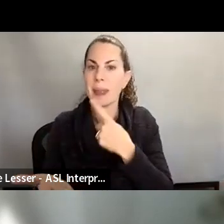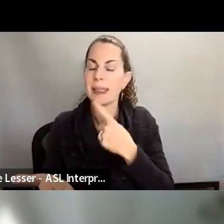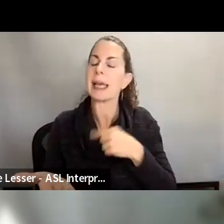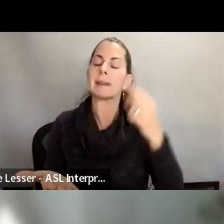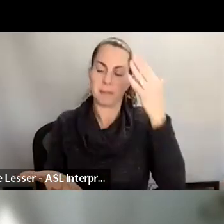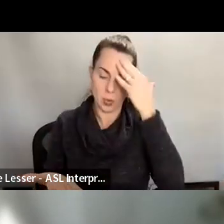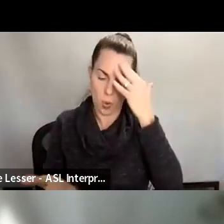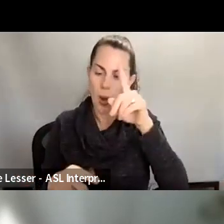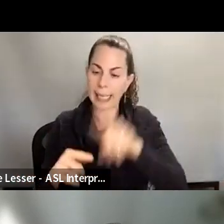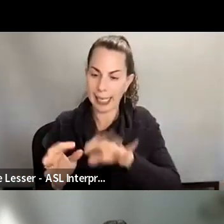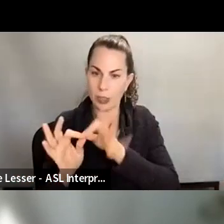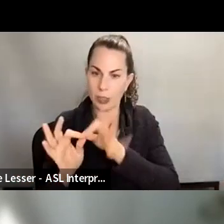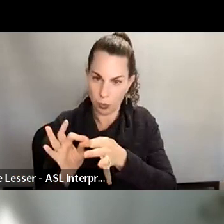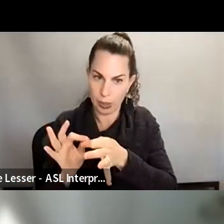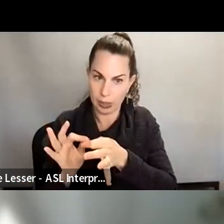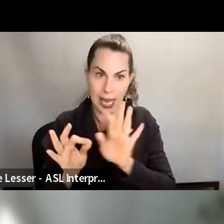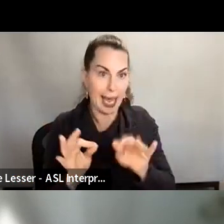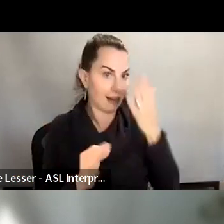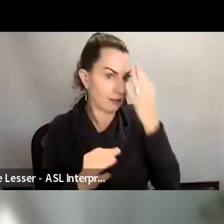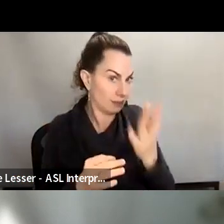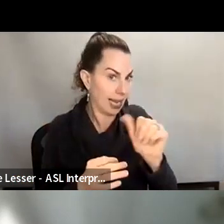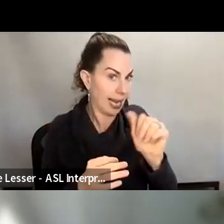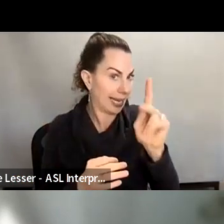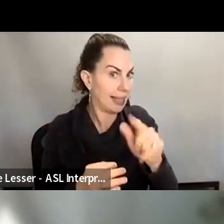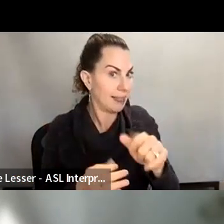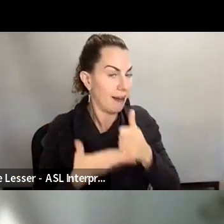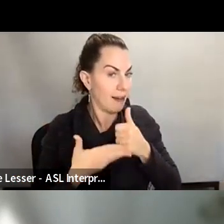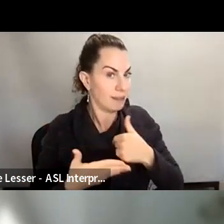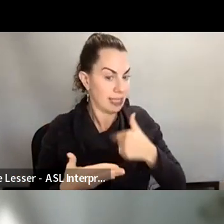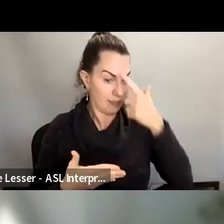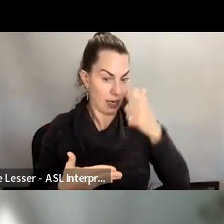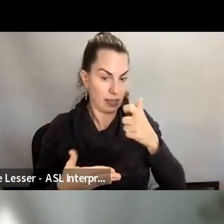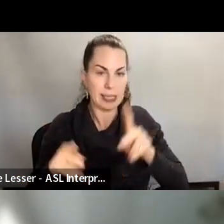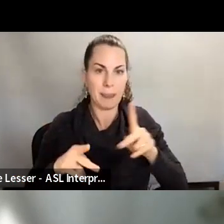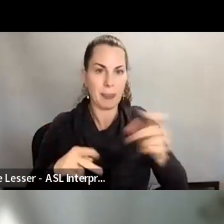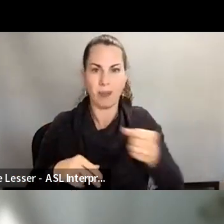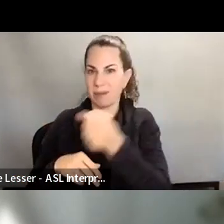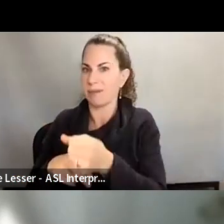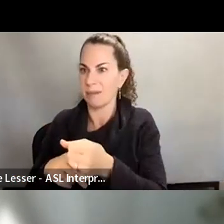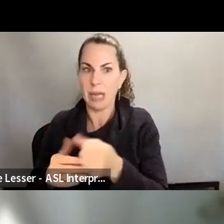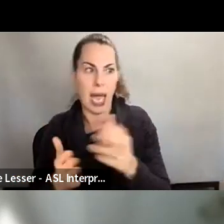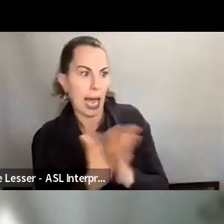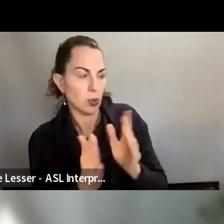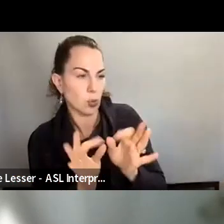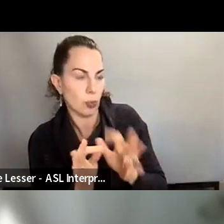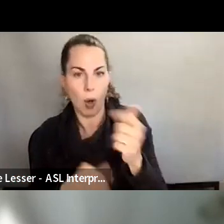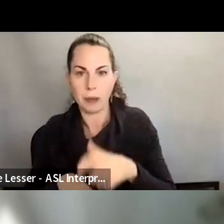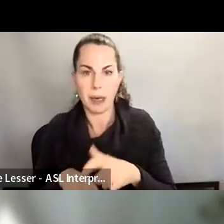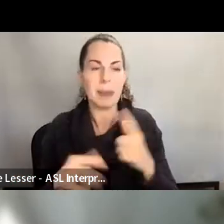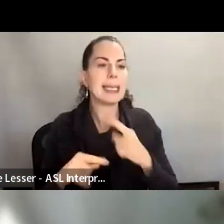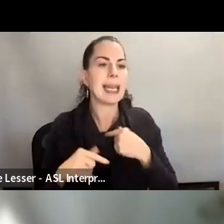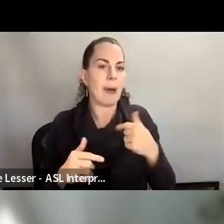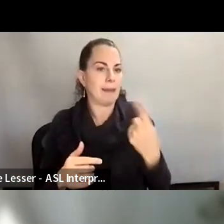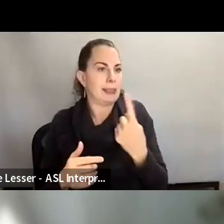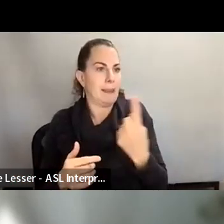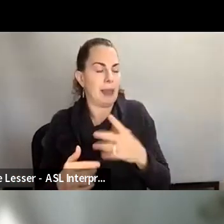to interpret, which, by the way, Andy, helps me, because these people were being pulled in to interpret all the time. So now we have something